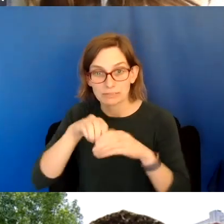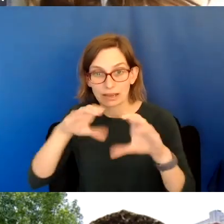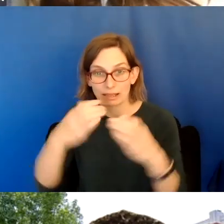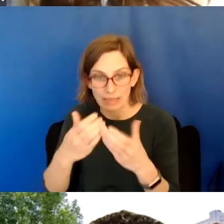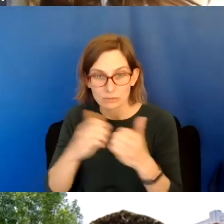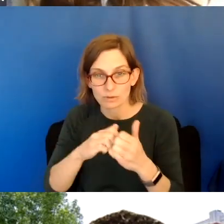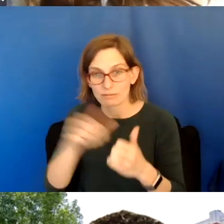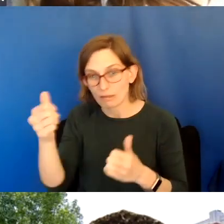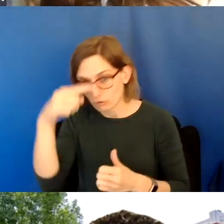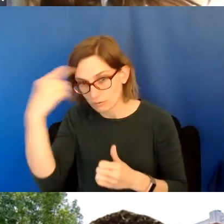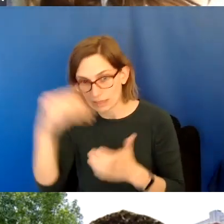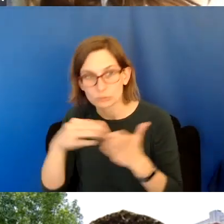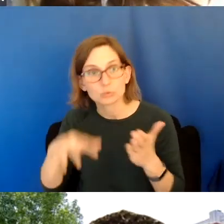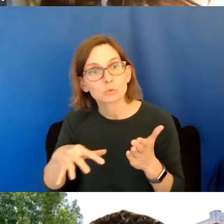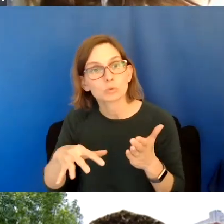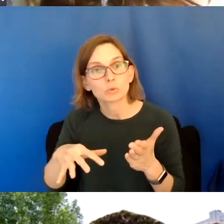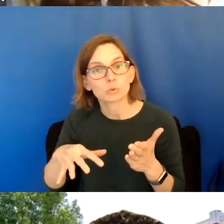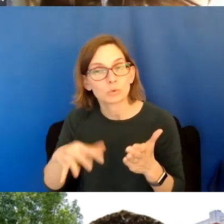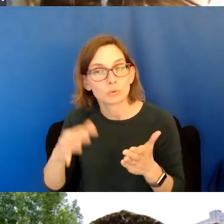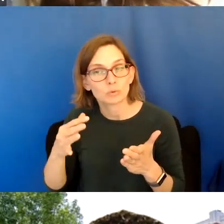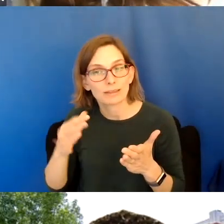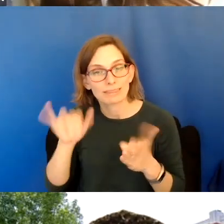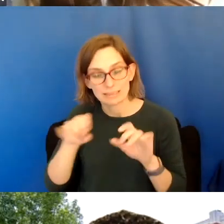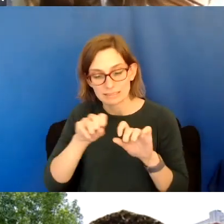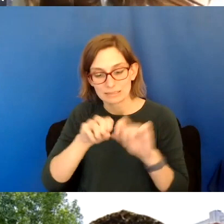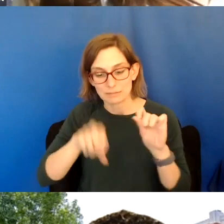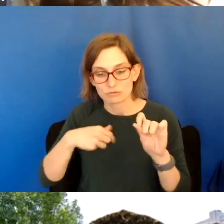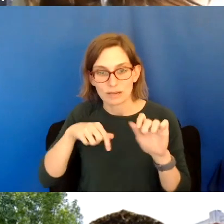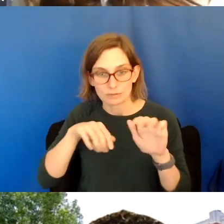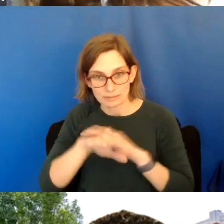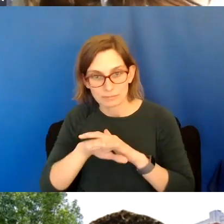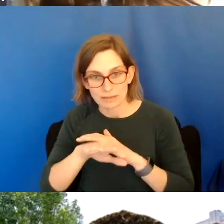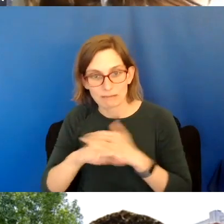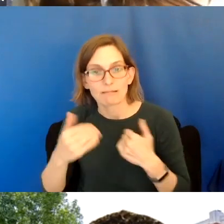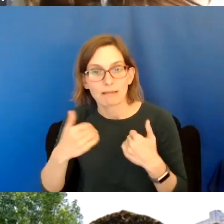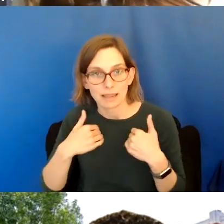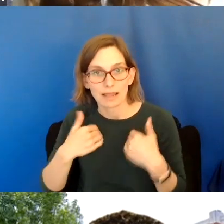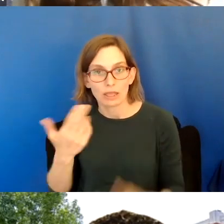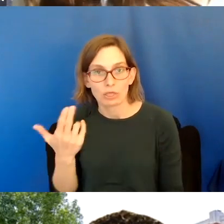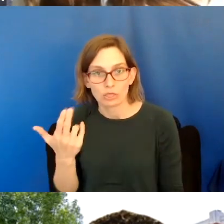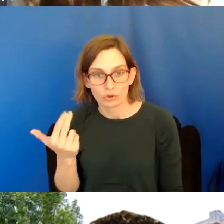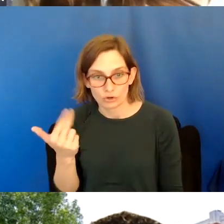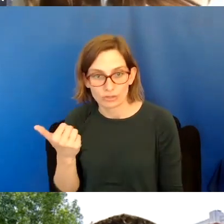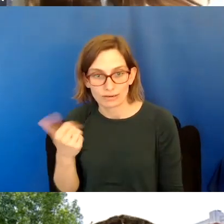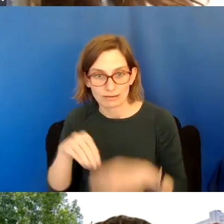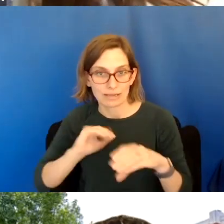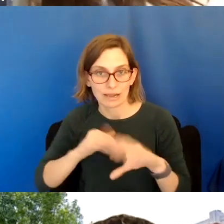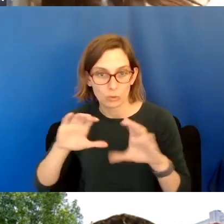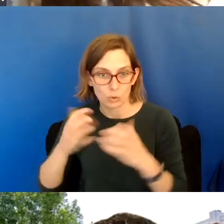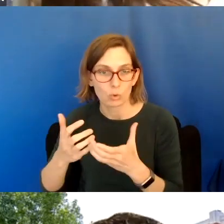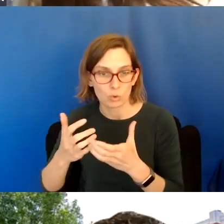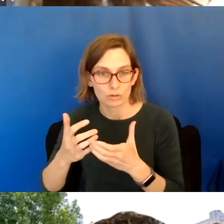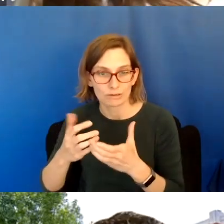because the semester that I was admitted, there were 13 in the cohort. And six